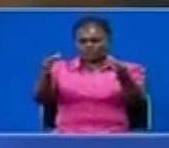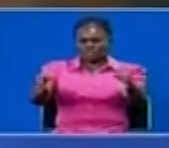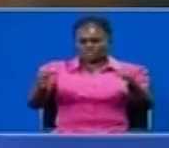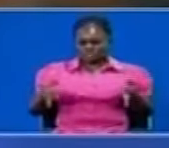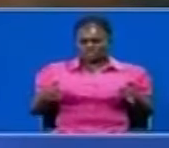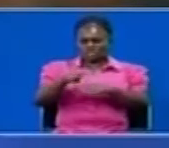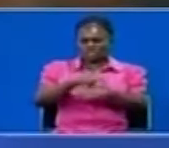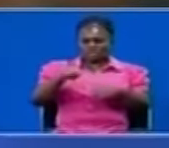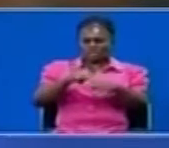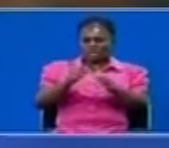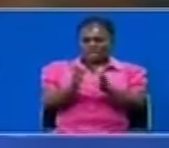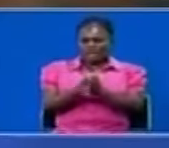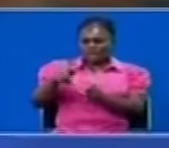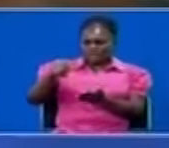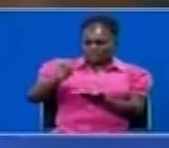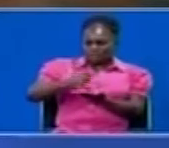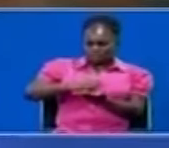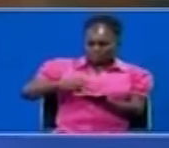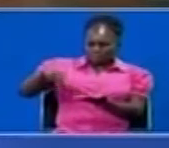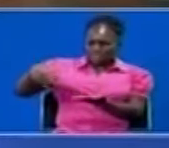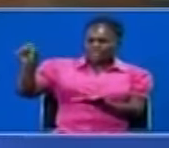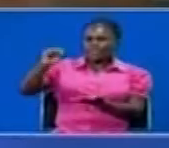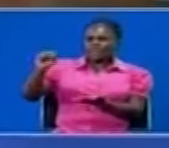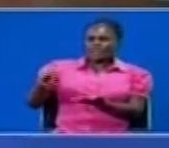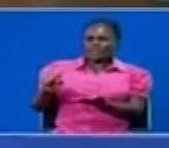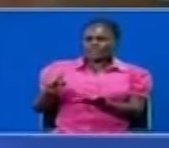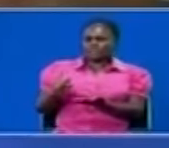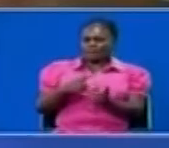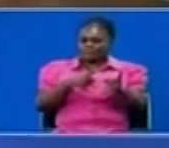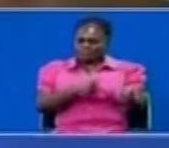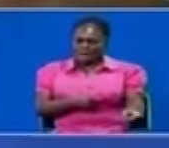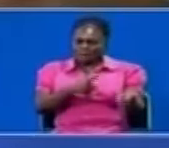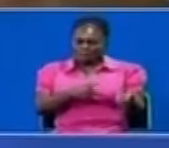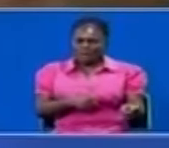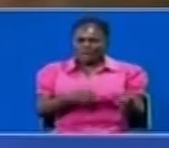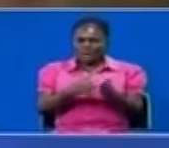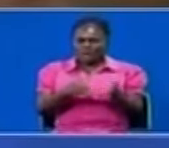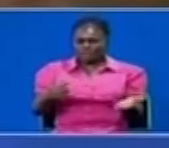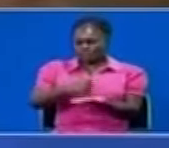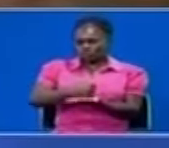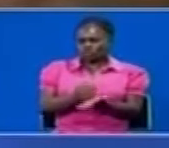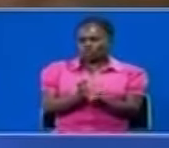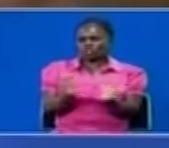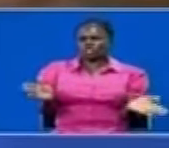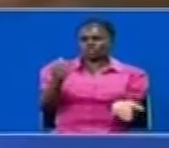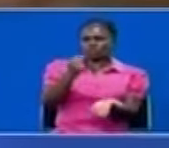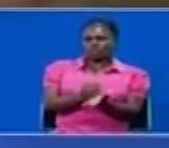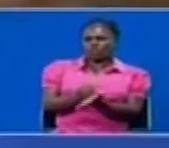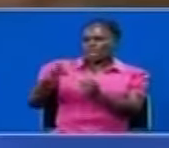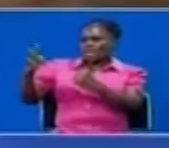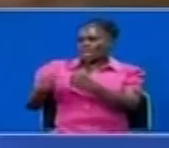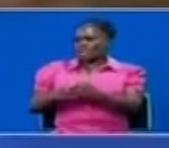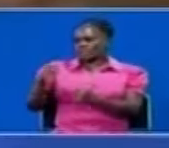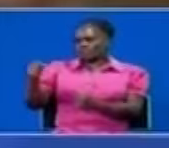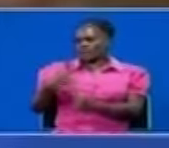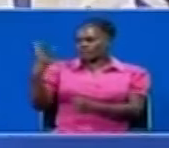the Principal Secretary Kamau Thuge, raised several allegations against the Office of the Auditor General on the 8th